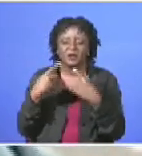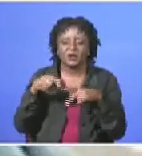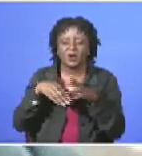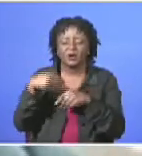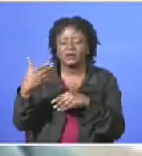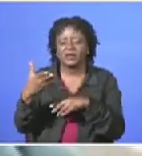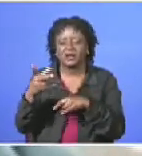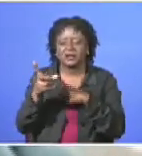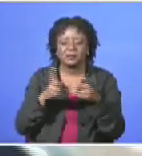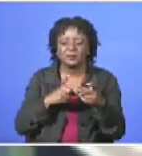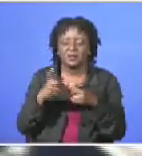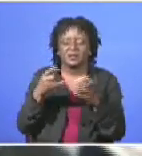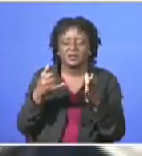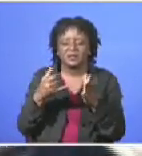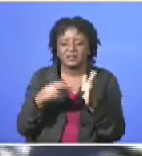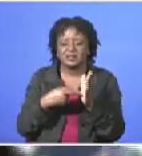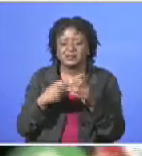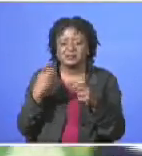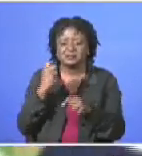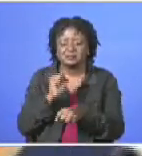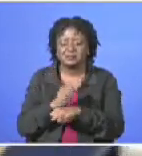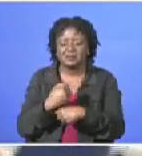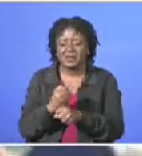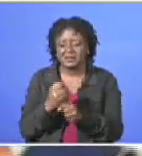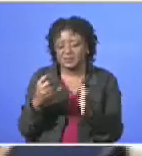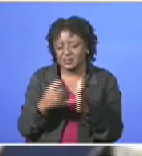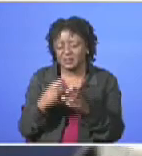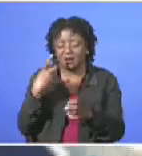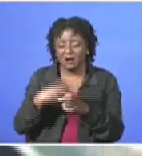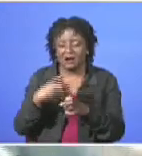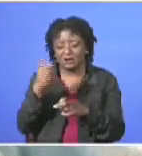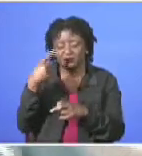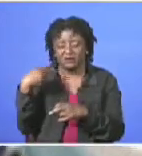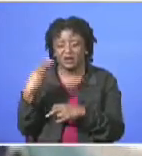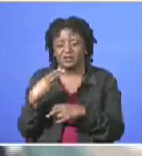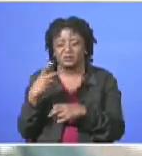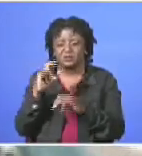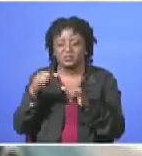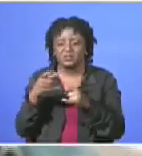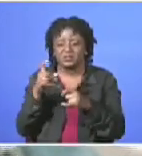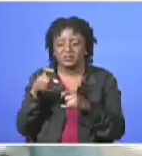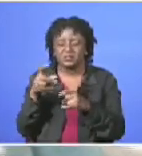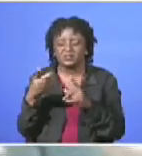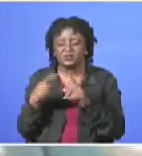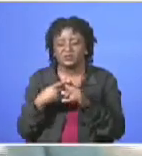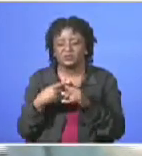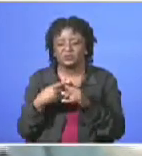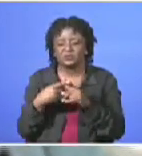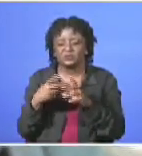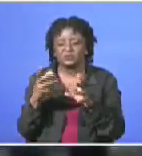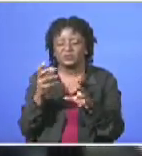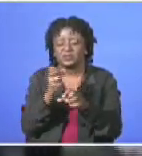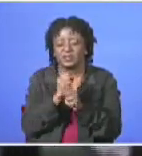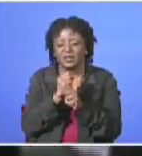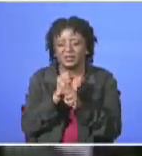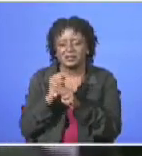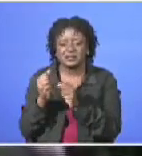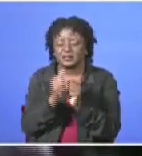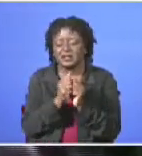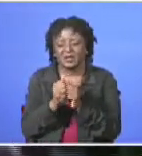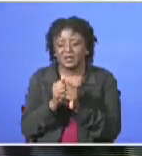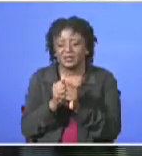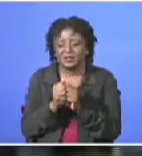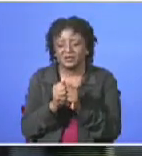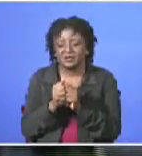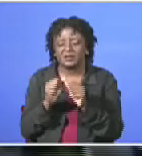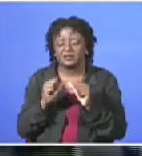tougher for us. But, you know, I think that we need to just get together and just watch film and